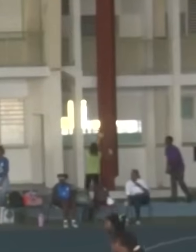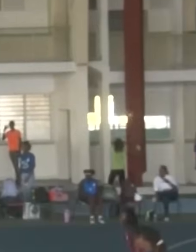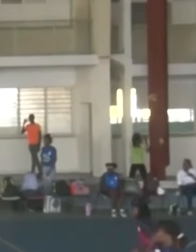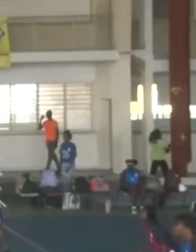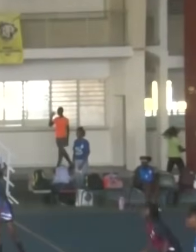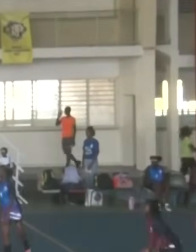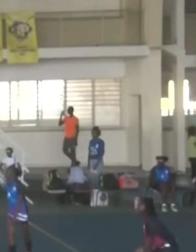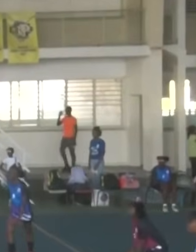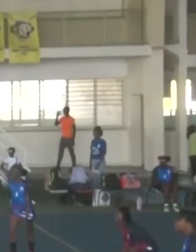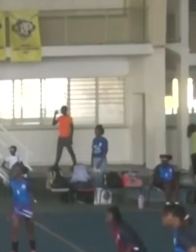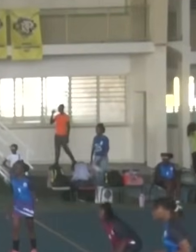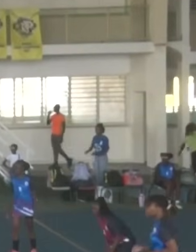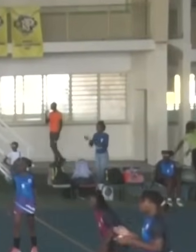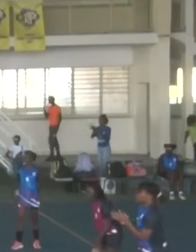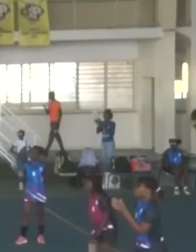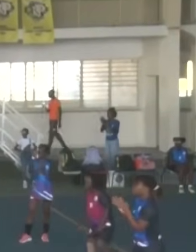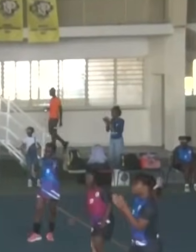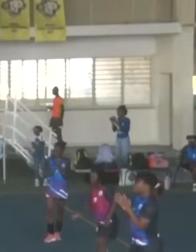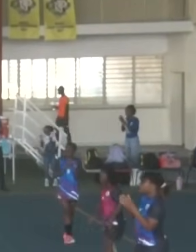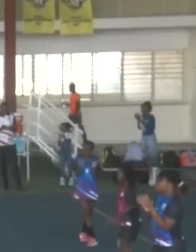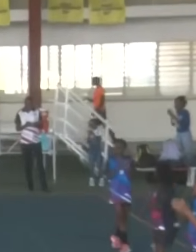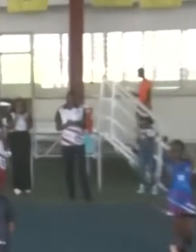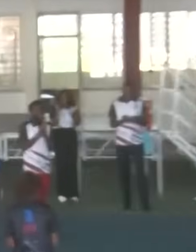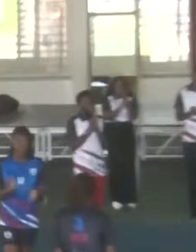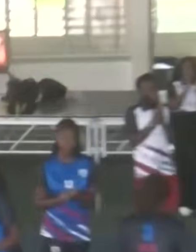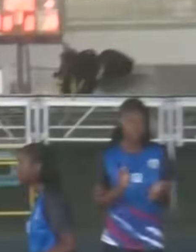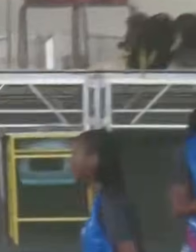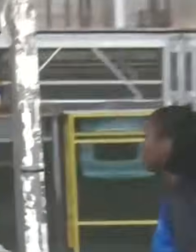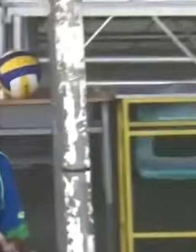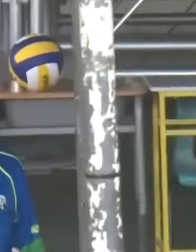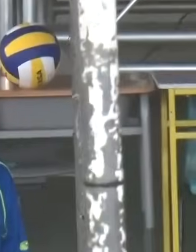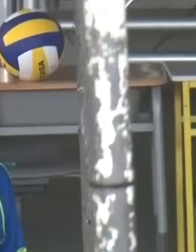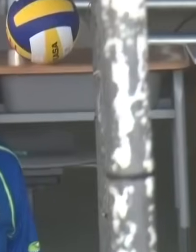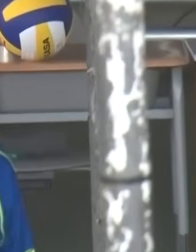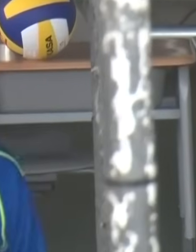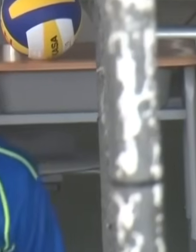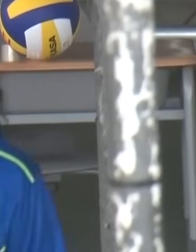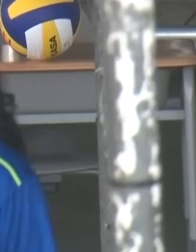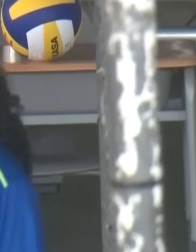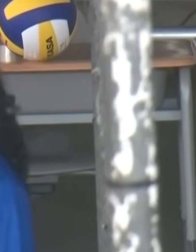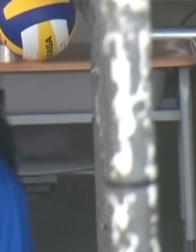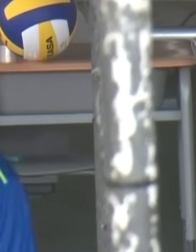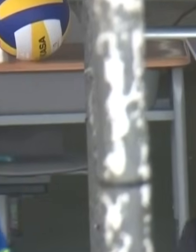hoping they can build some momentum. Rhea Archer admitting the mistake at the net.